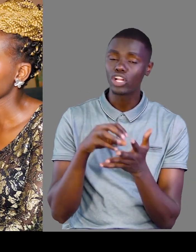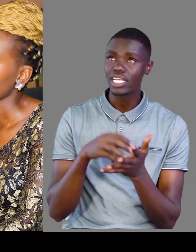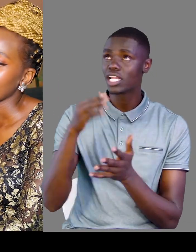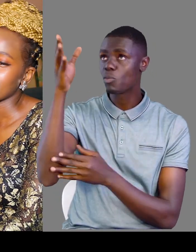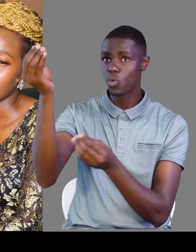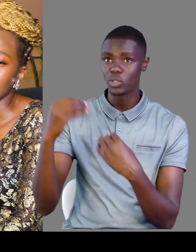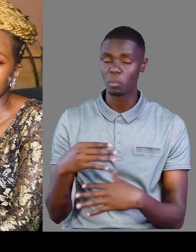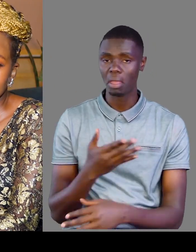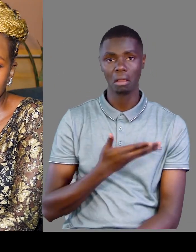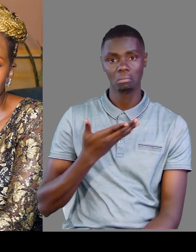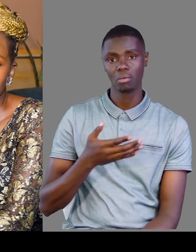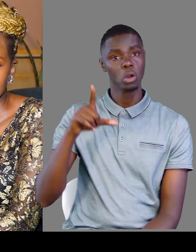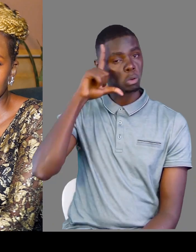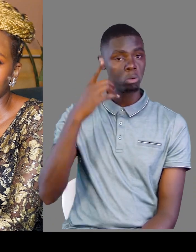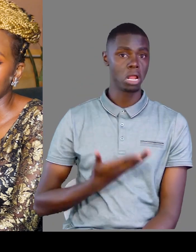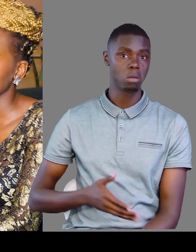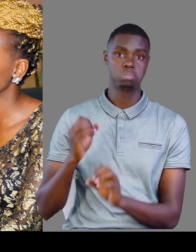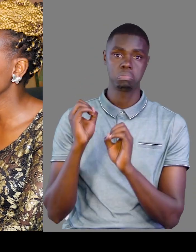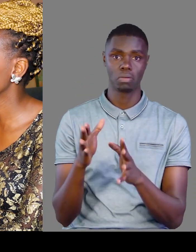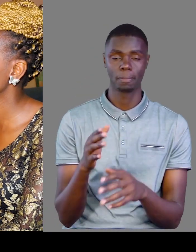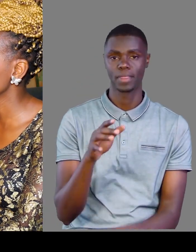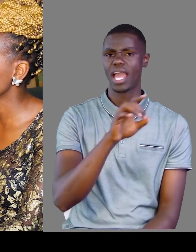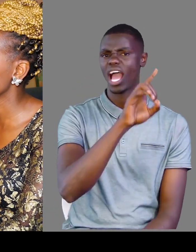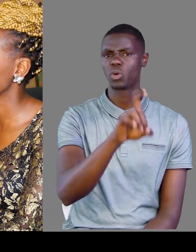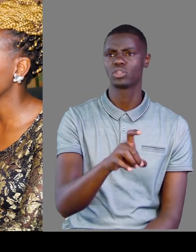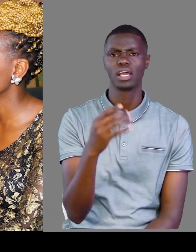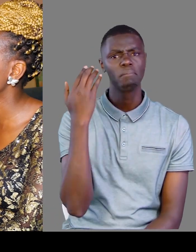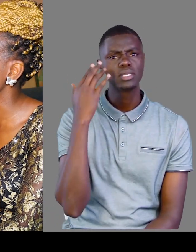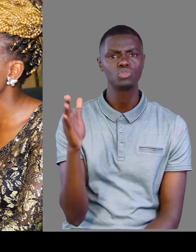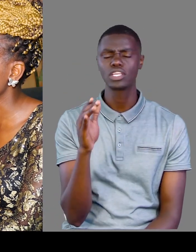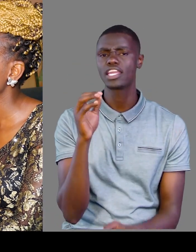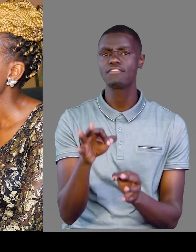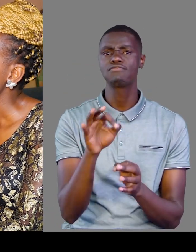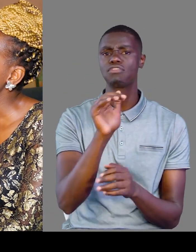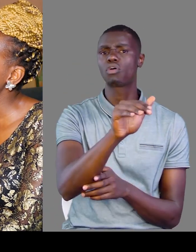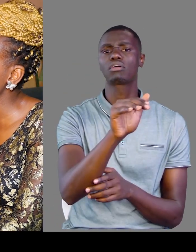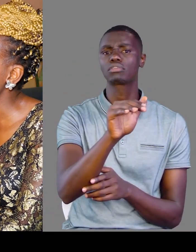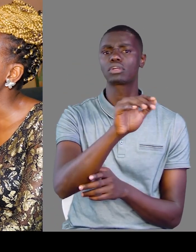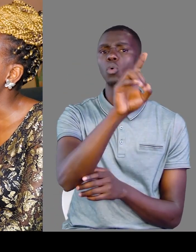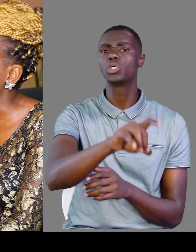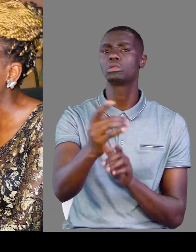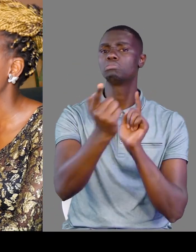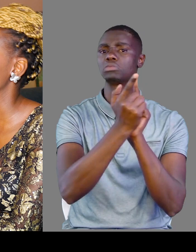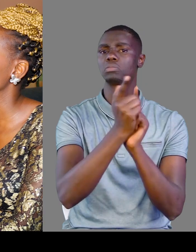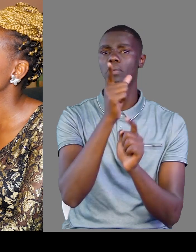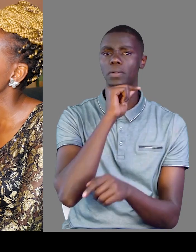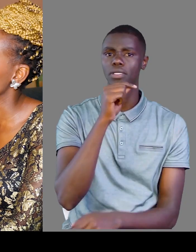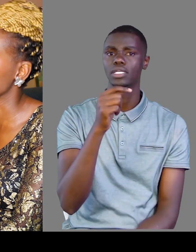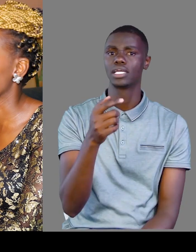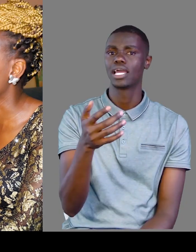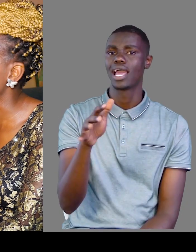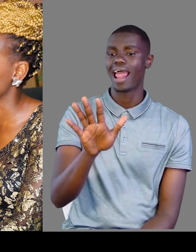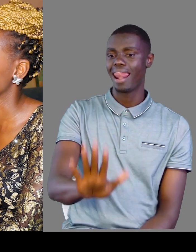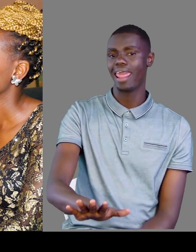njaa. True. So let me ask you a question, and I don't know if you question umepata nayo huko nje. The shaking of the leg. Hiyo